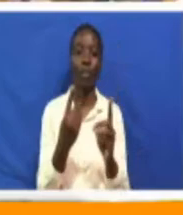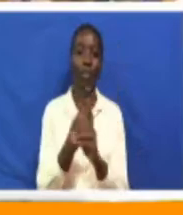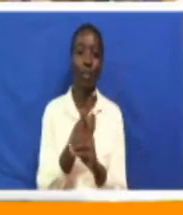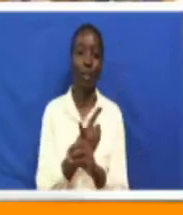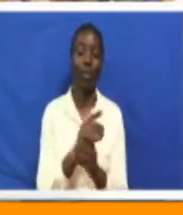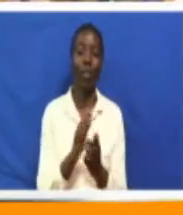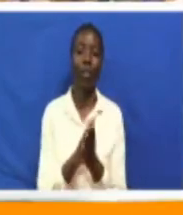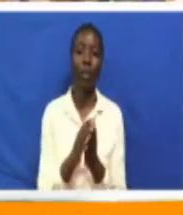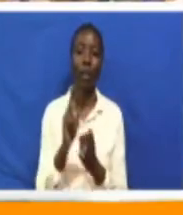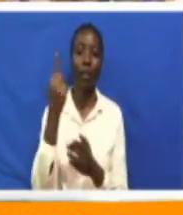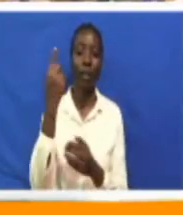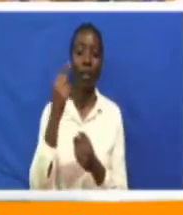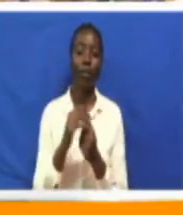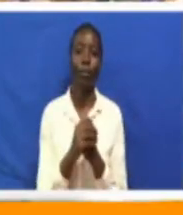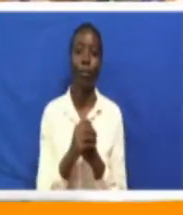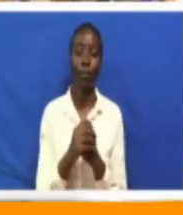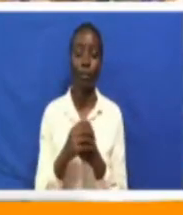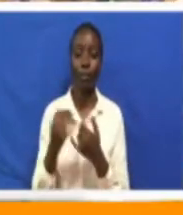foreign